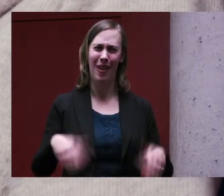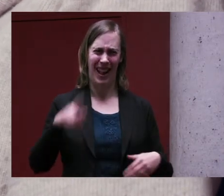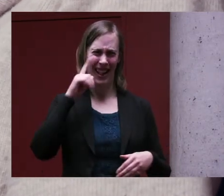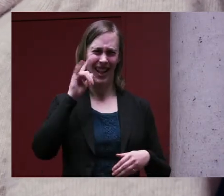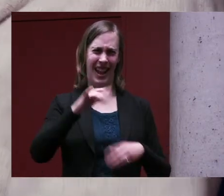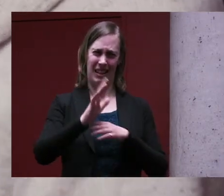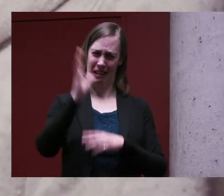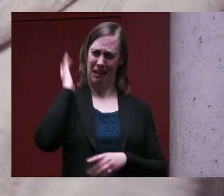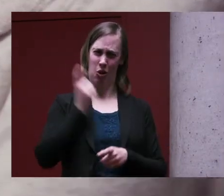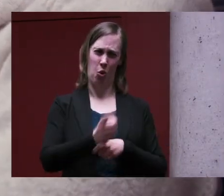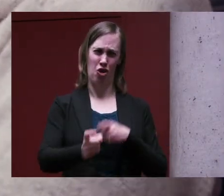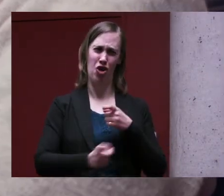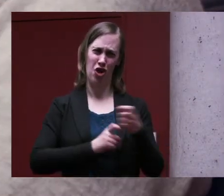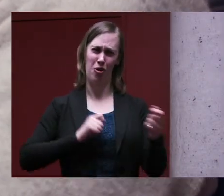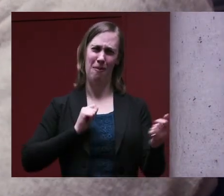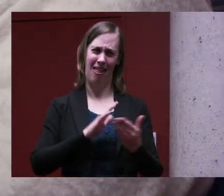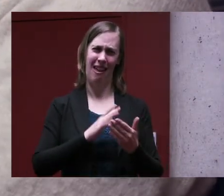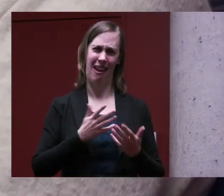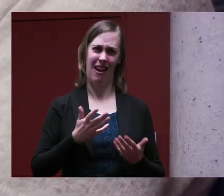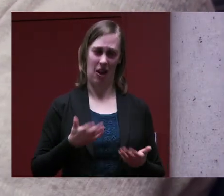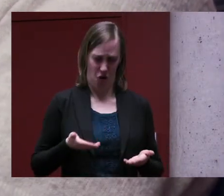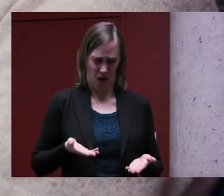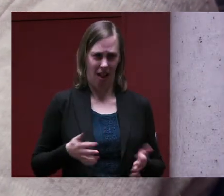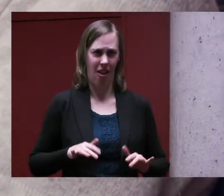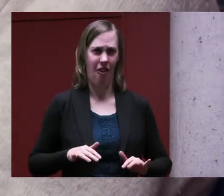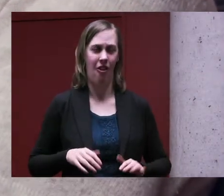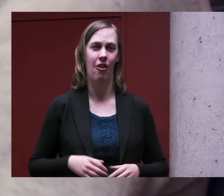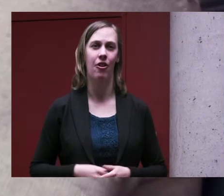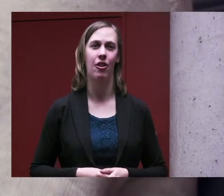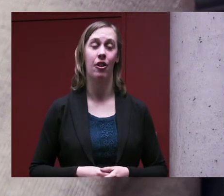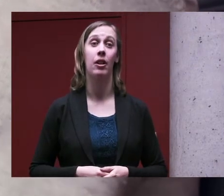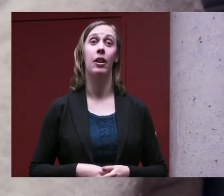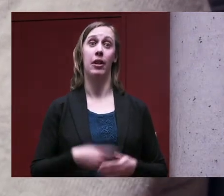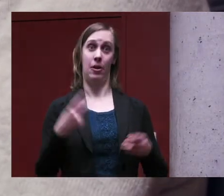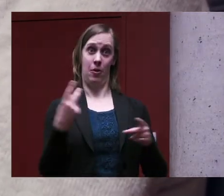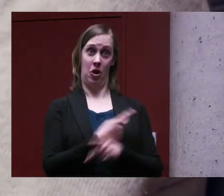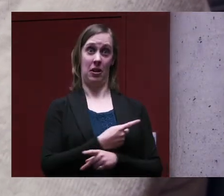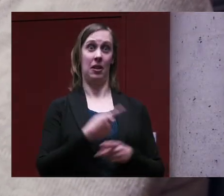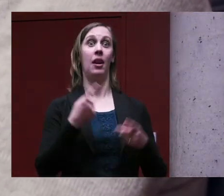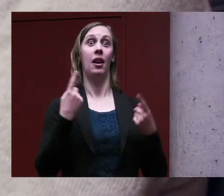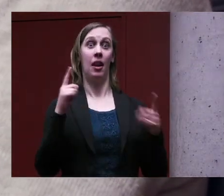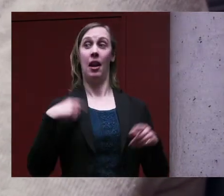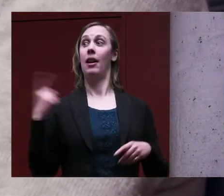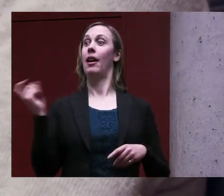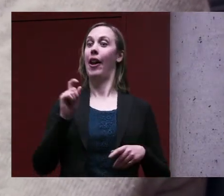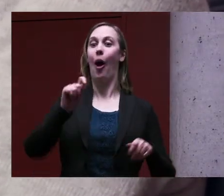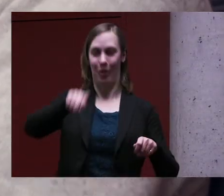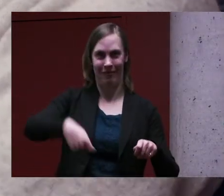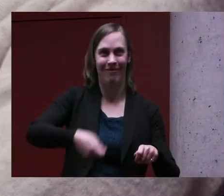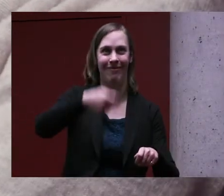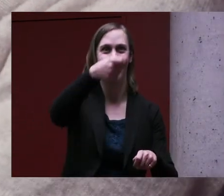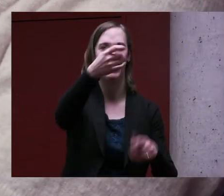torture method? I mean, to make things worse, when they do finally get fed, their food is usually cold.